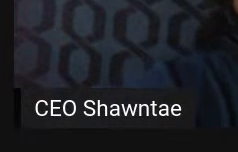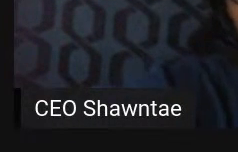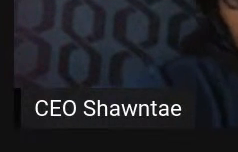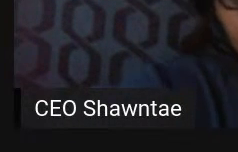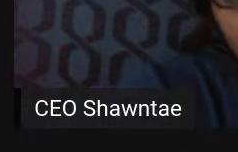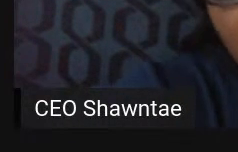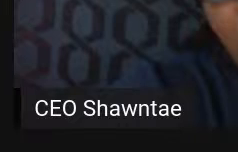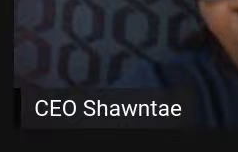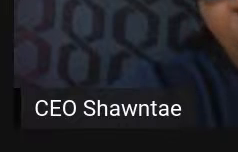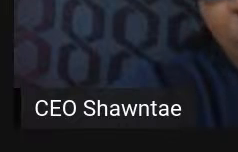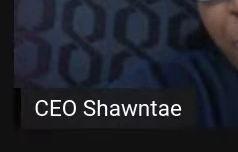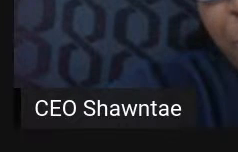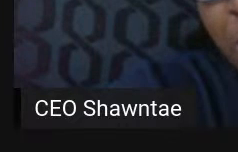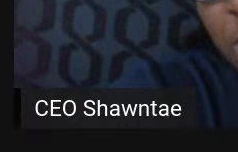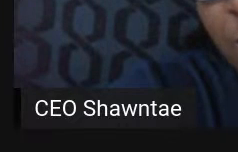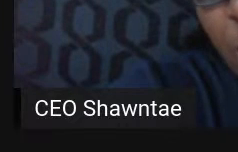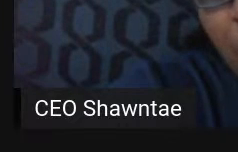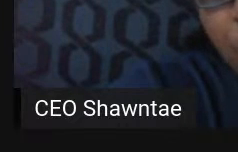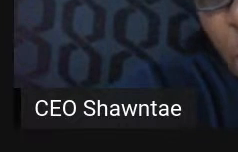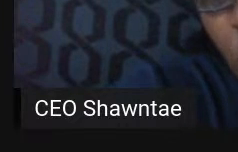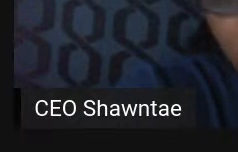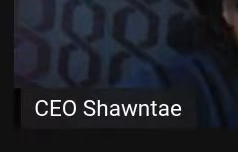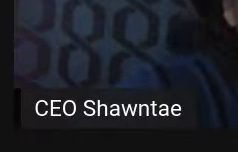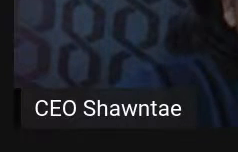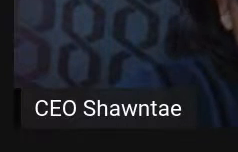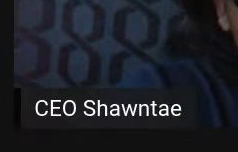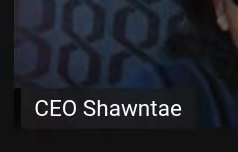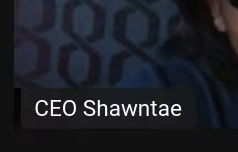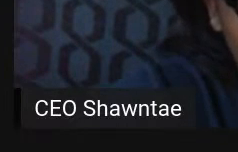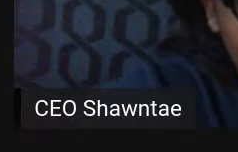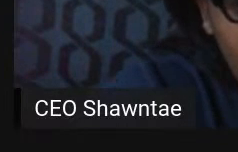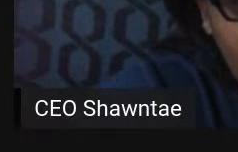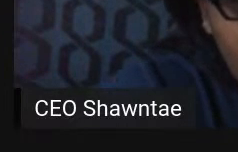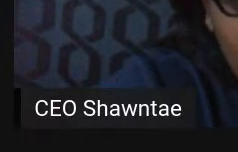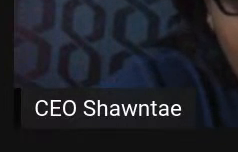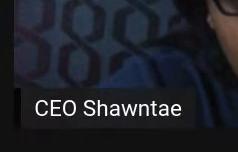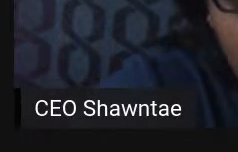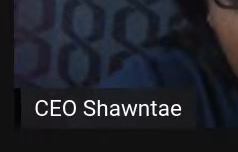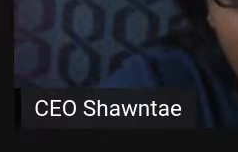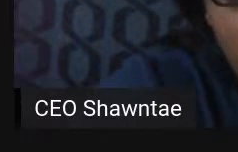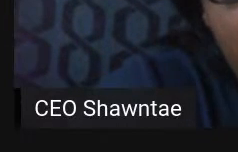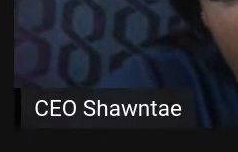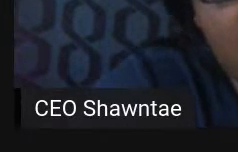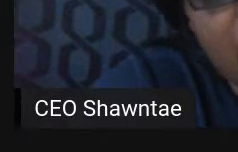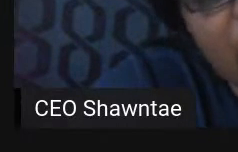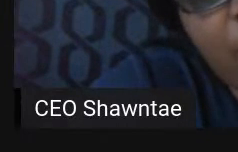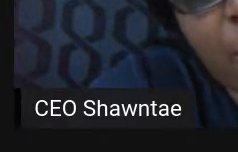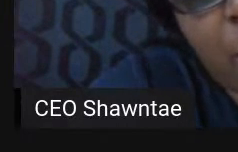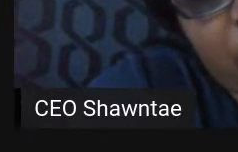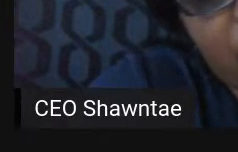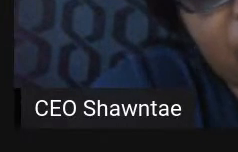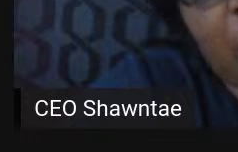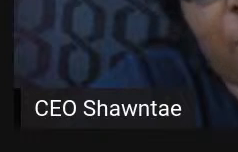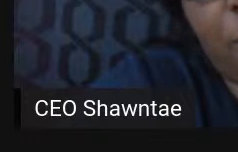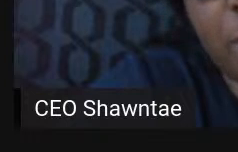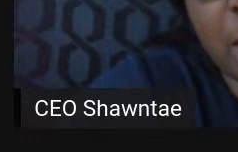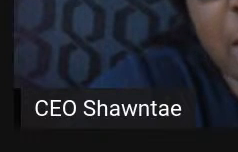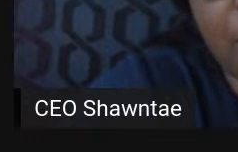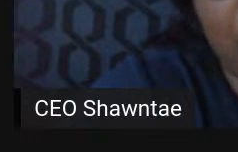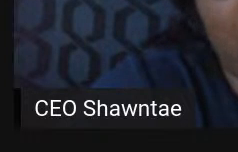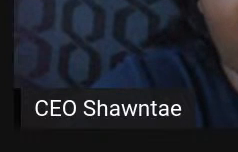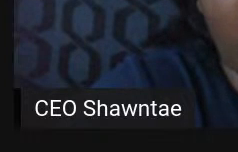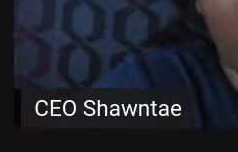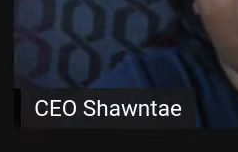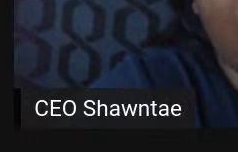you guys. That if you have any questions or information, that you will definitely email us at